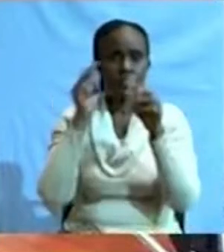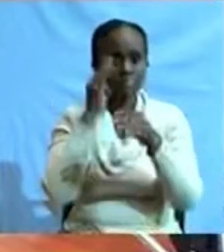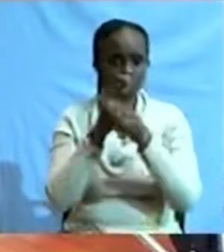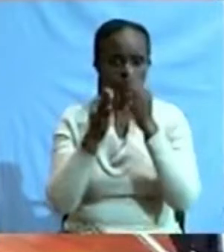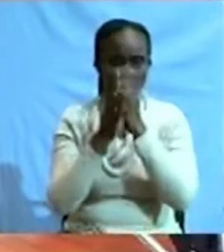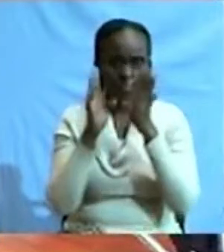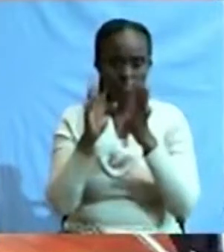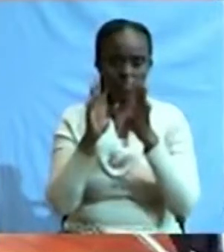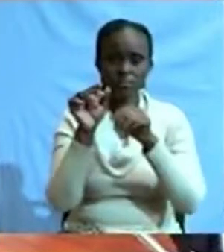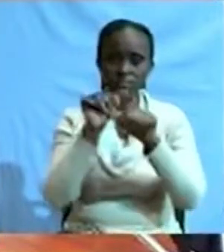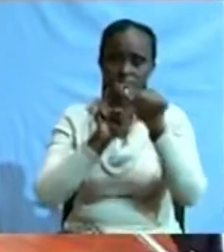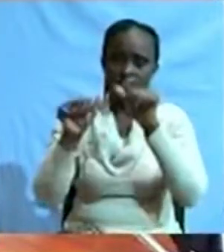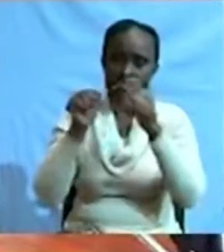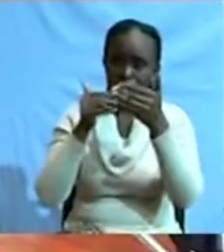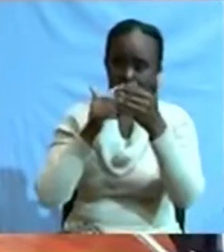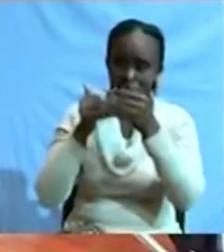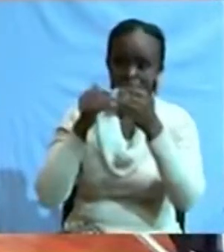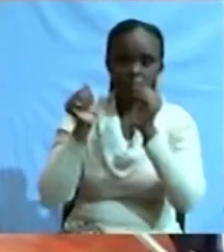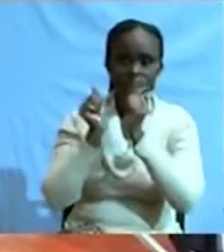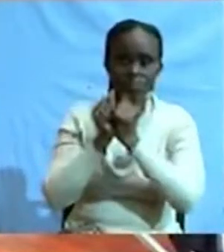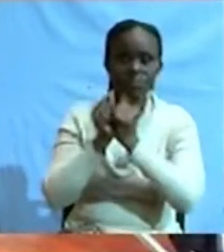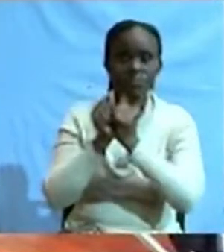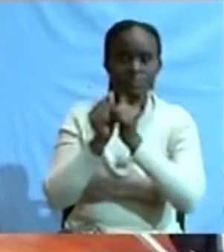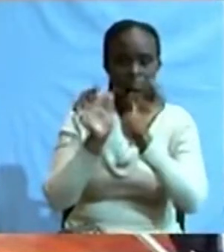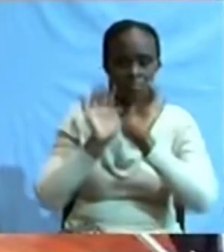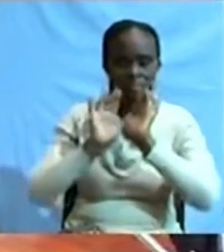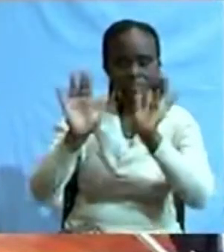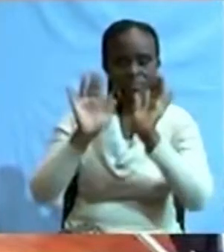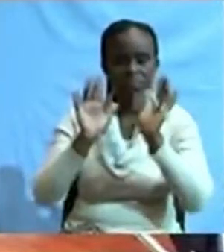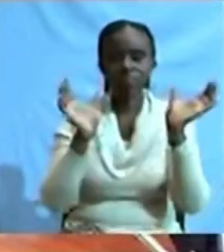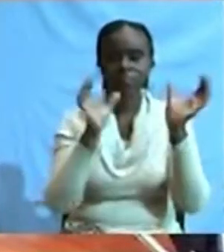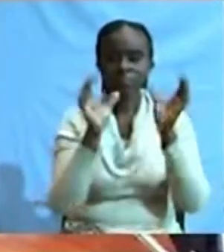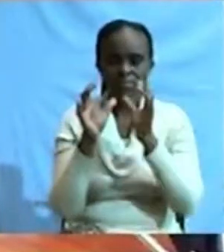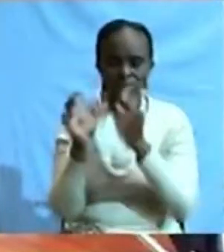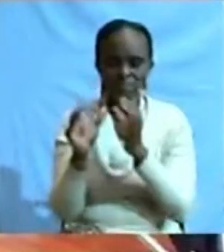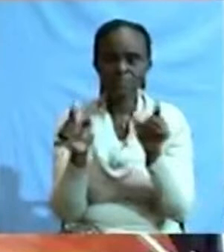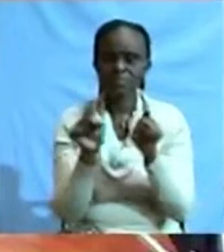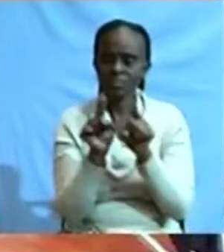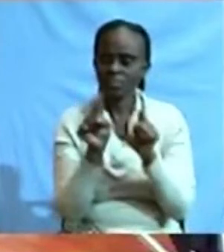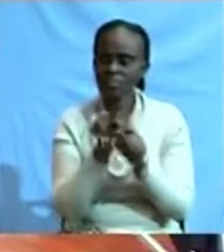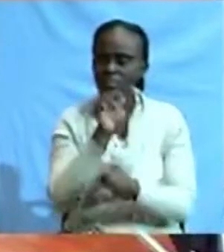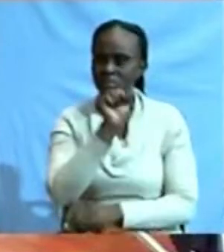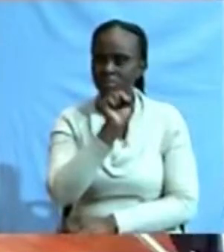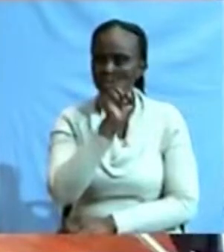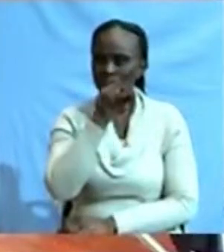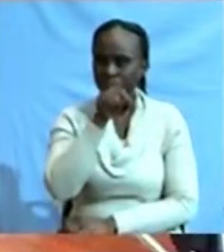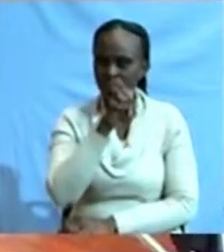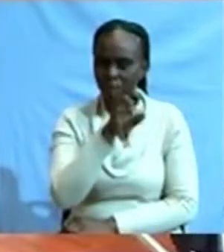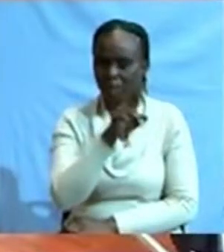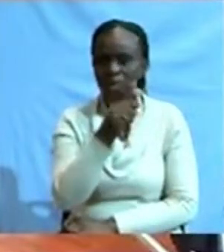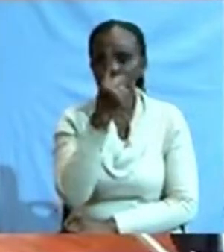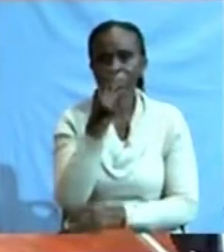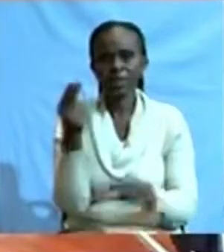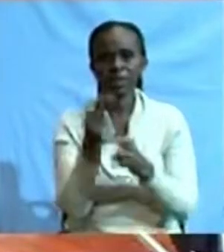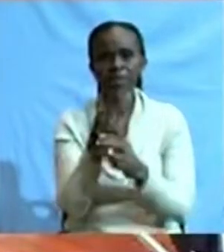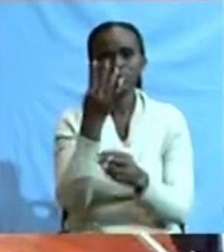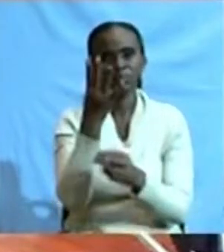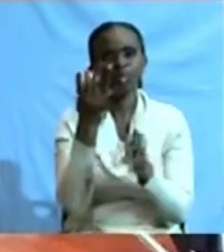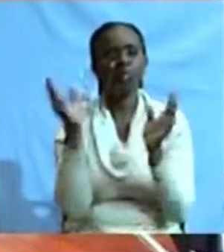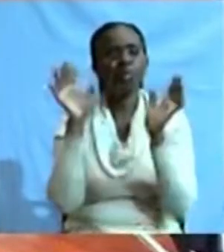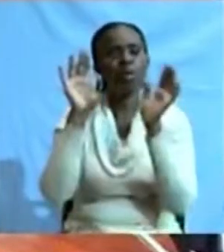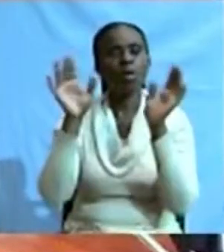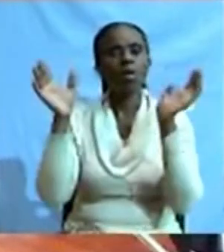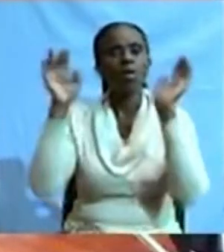to re-roof the CRB with metallic spider trusses, the superstructure of the 1x4 CRB